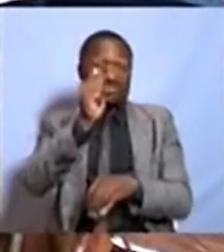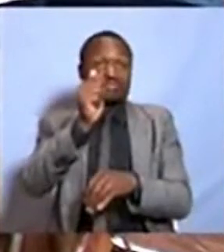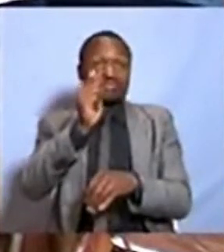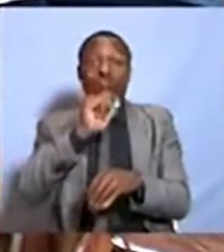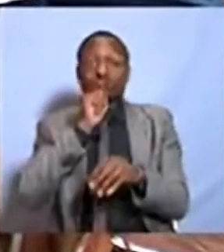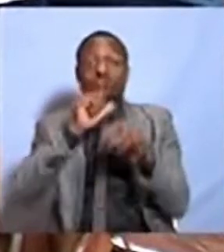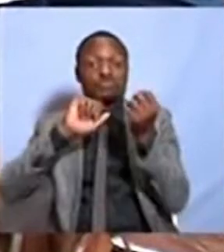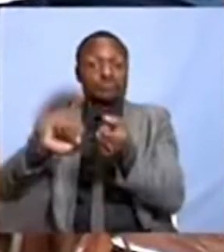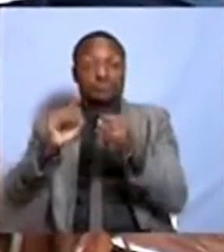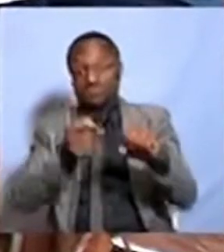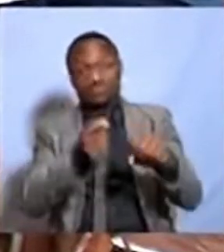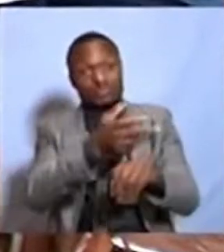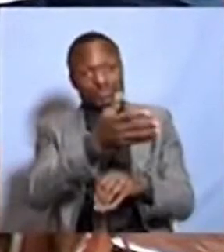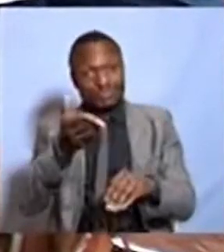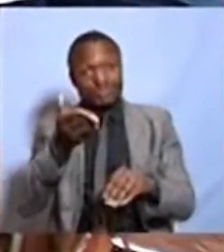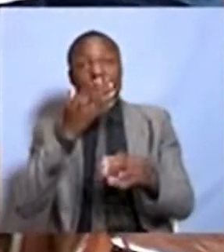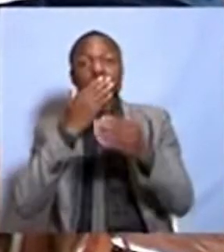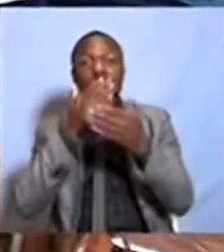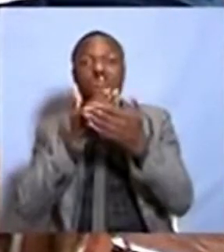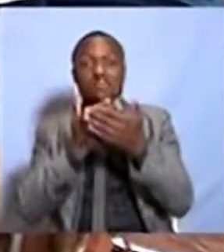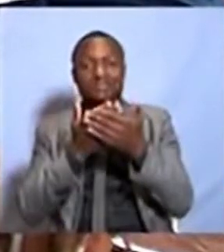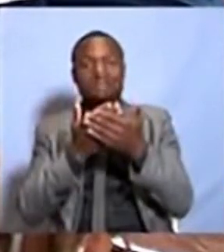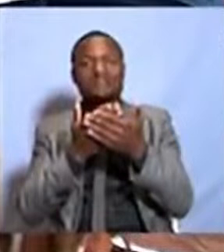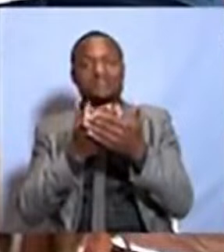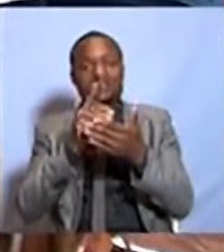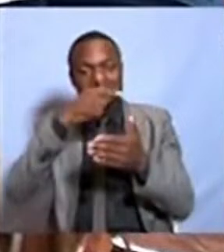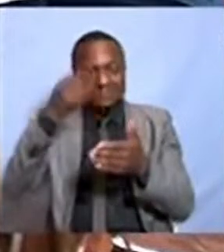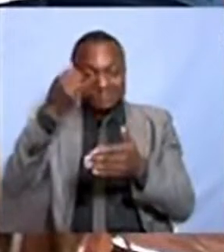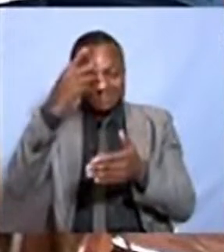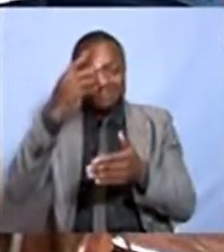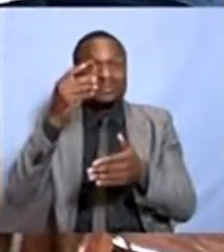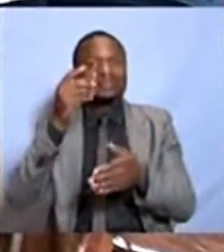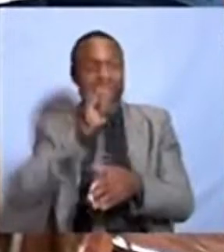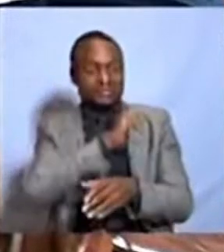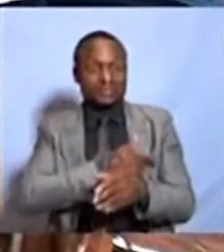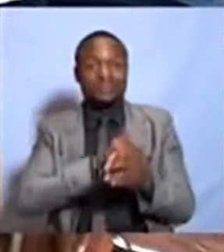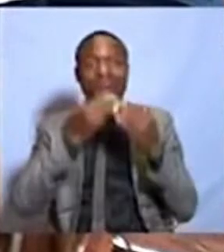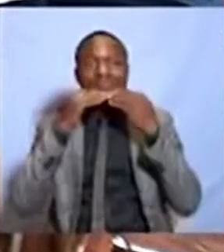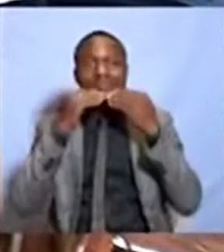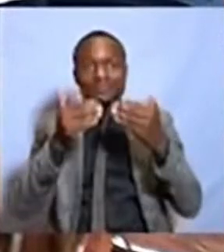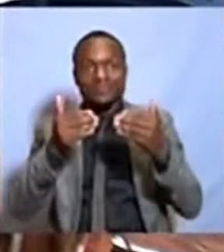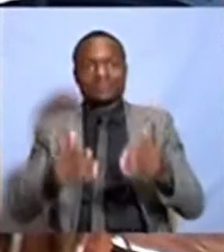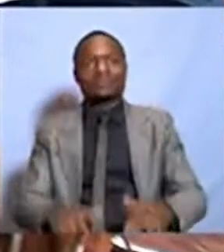you. Beautiful ladies, thank you.